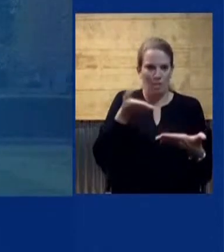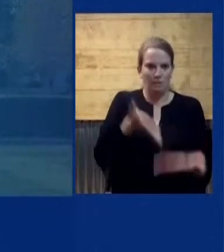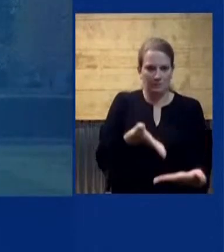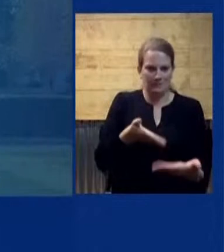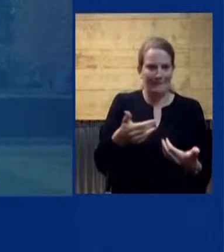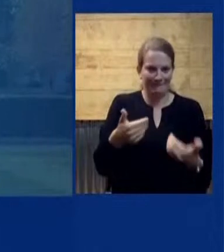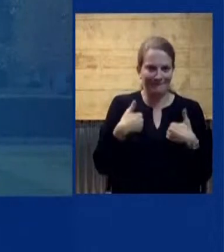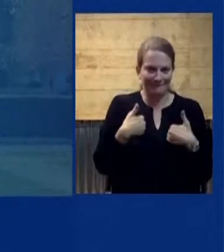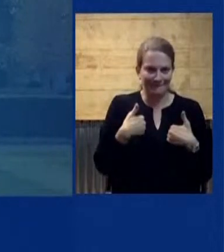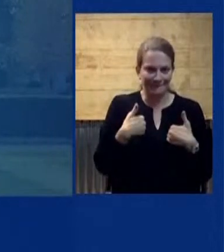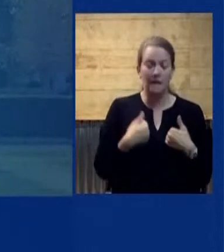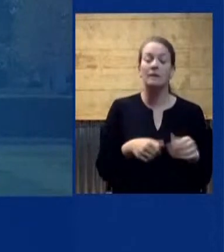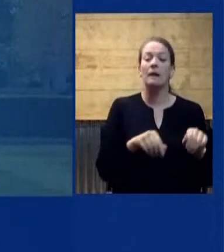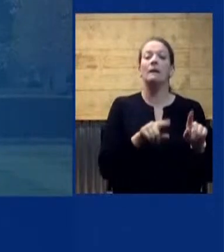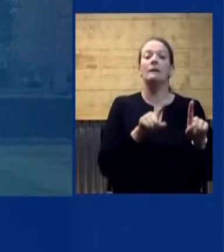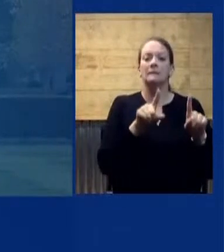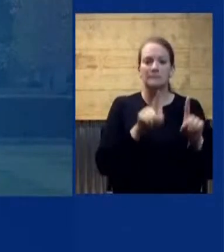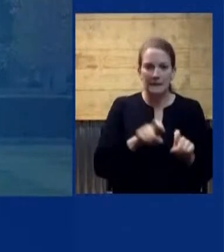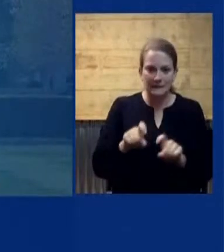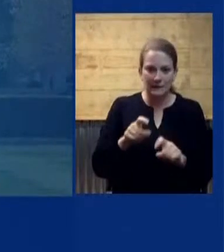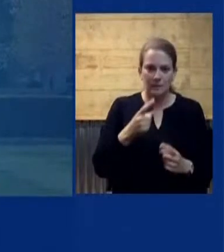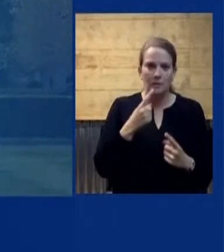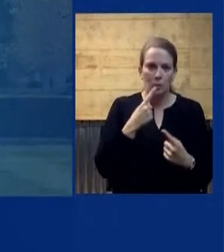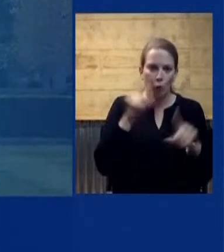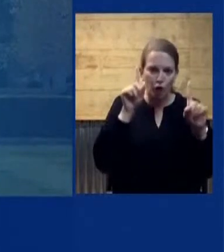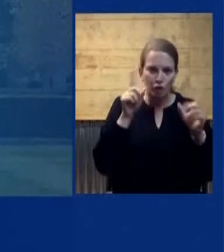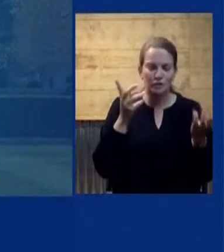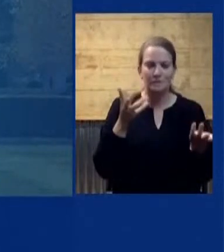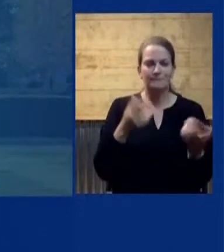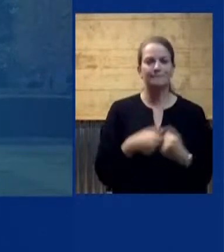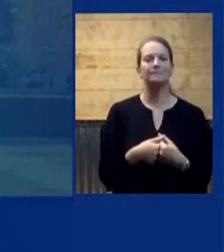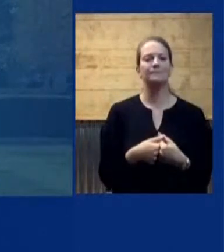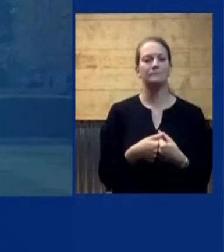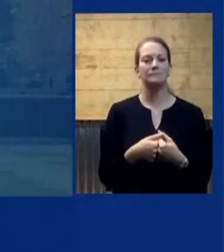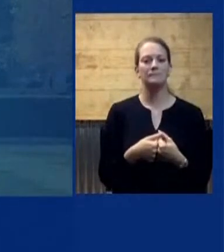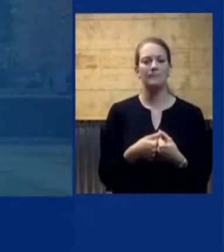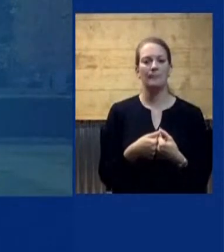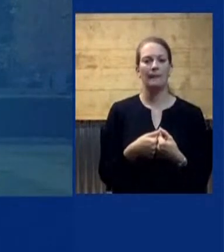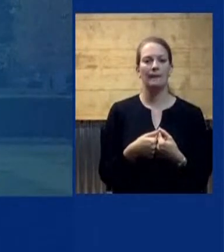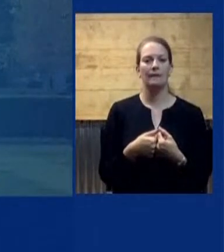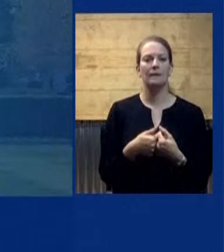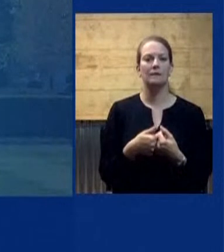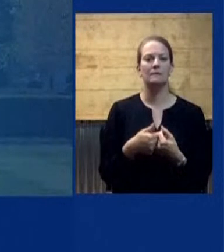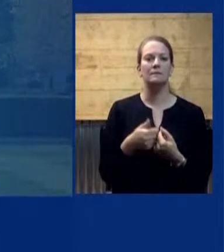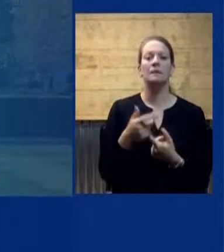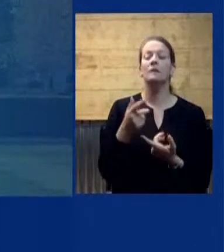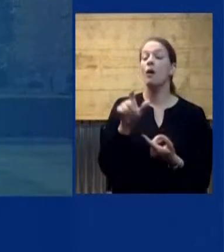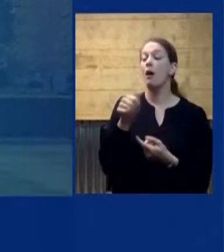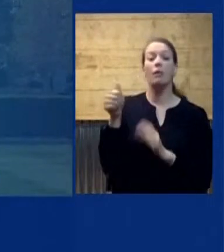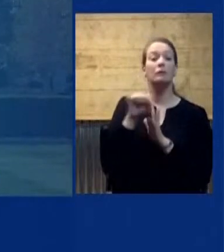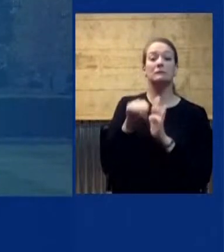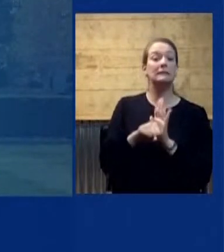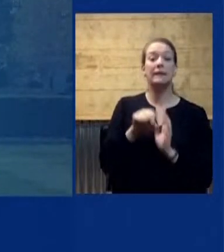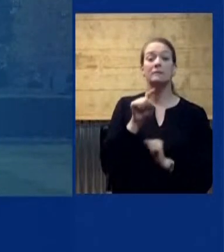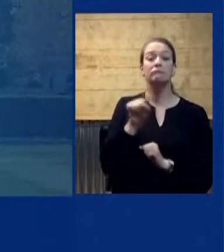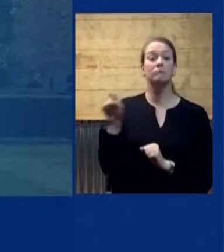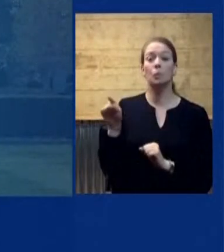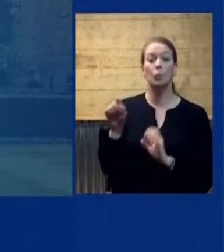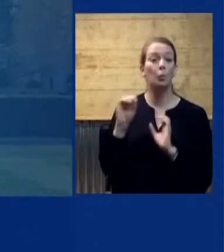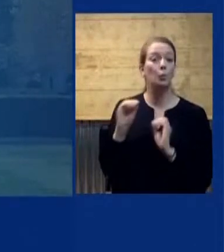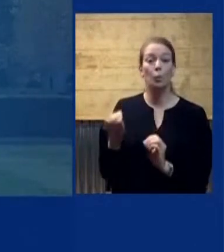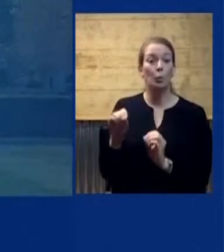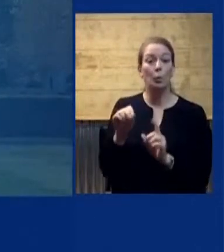Testing worked. How did we get into a situation where these other states don't have testing in place? It's